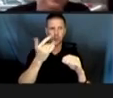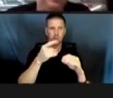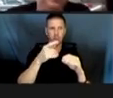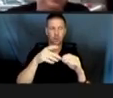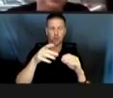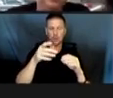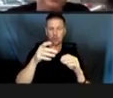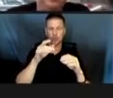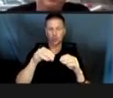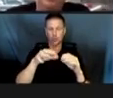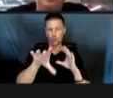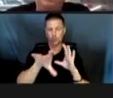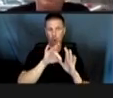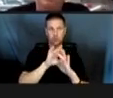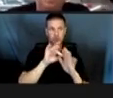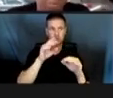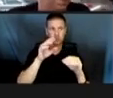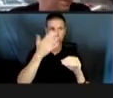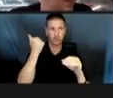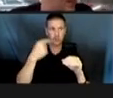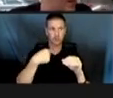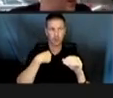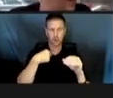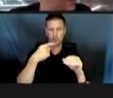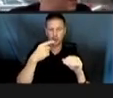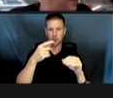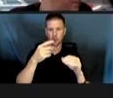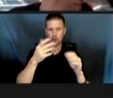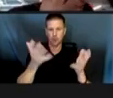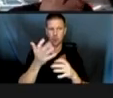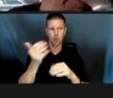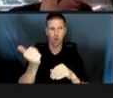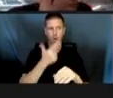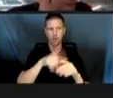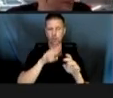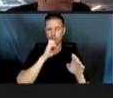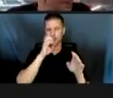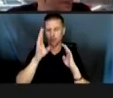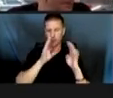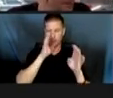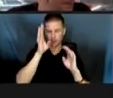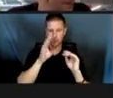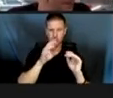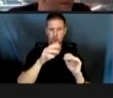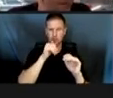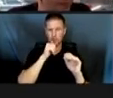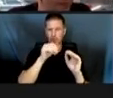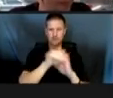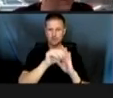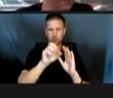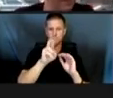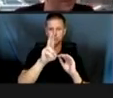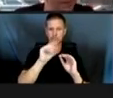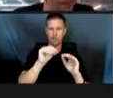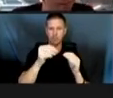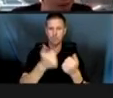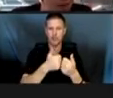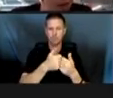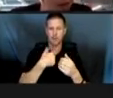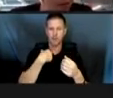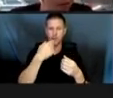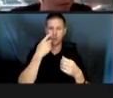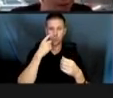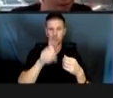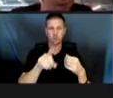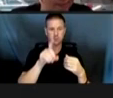process is so exciting, because I implore all of us to be creative. It's not a zero-sum game. I recognize, for example,